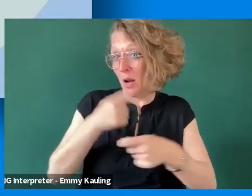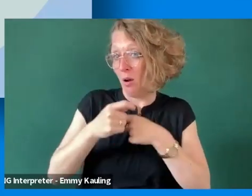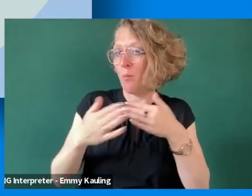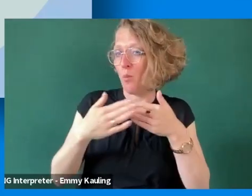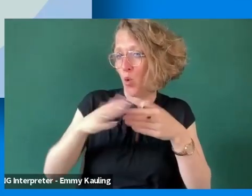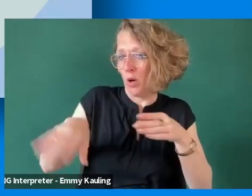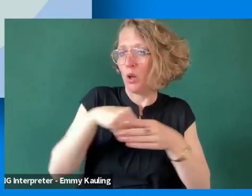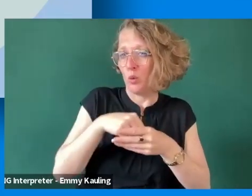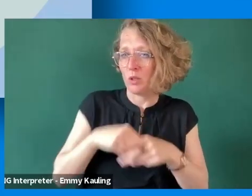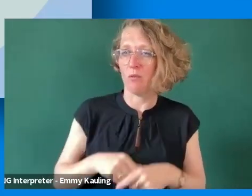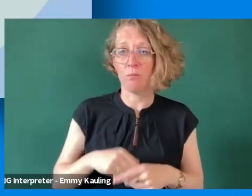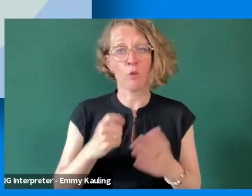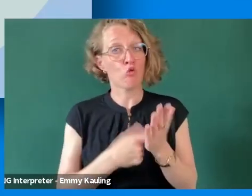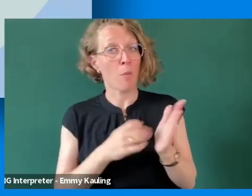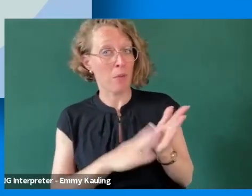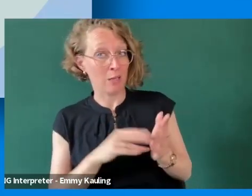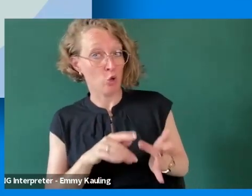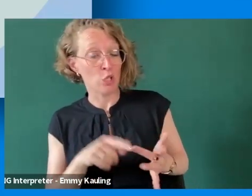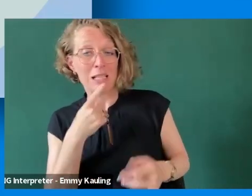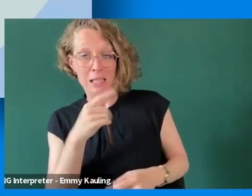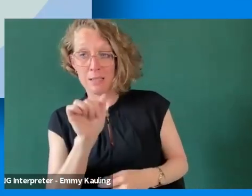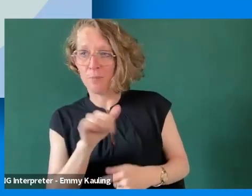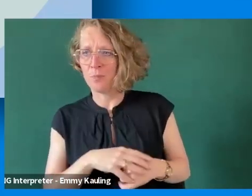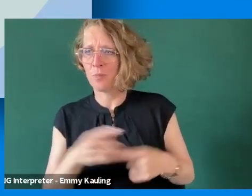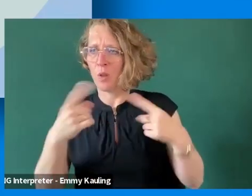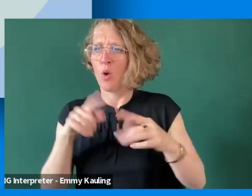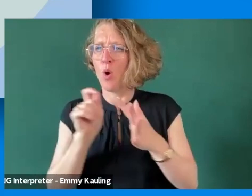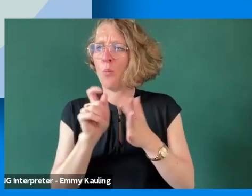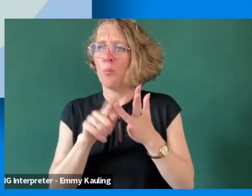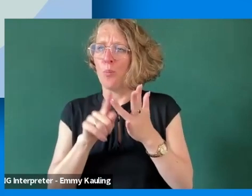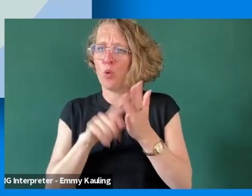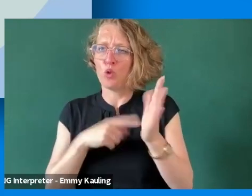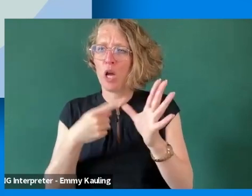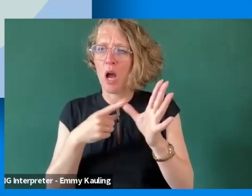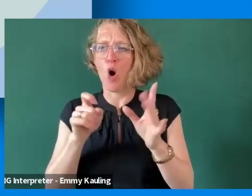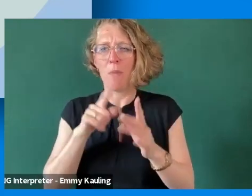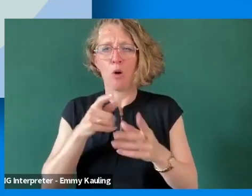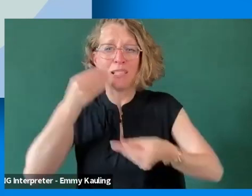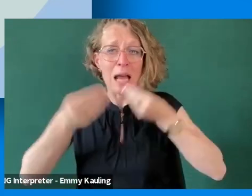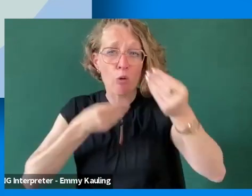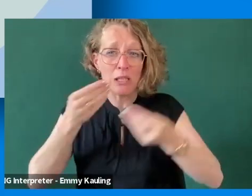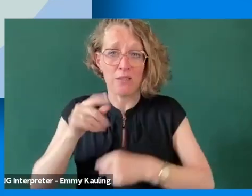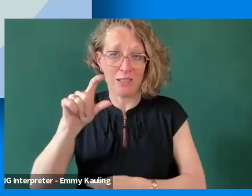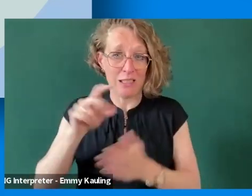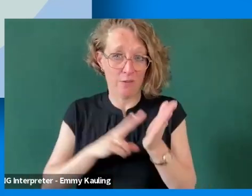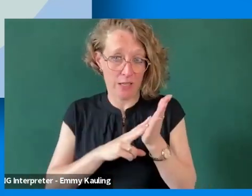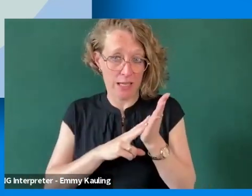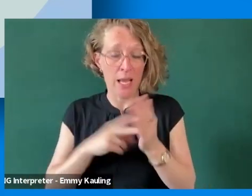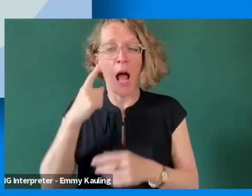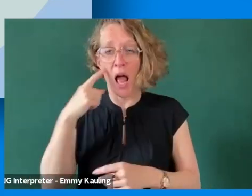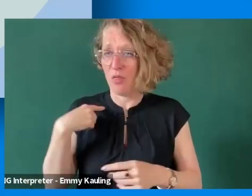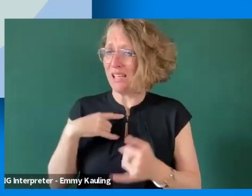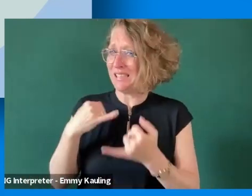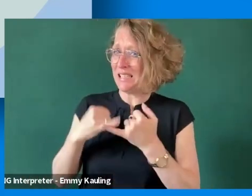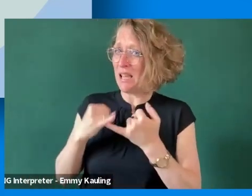Yeah, yeah. Next on the question list is Pooja's question about narrative CVs. And I think it would be fair to say, Steffi, that